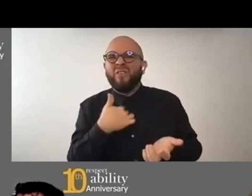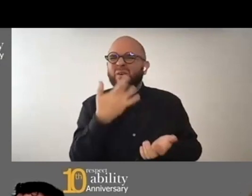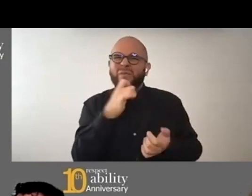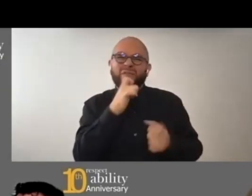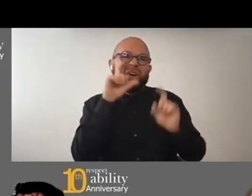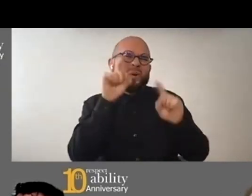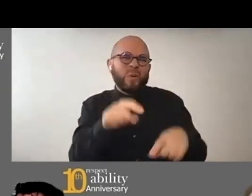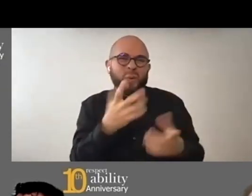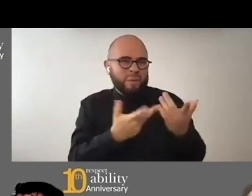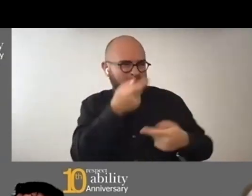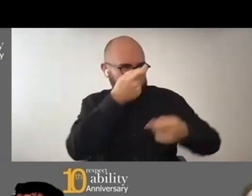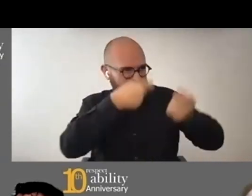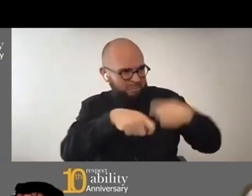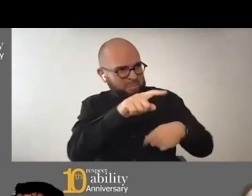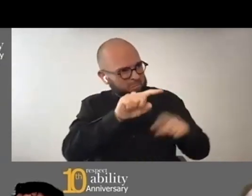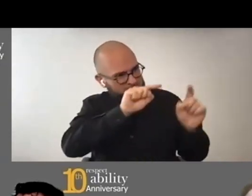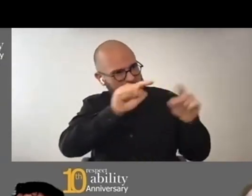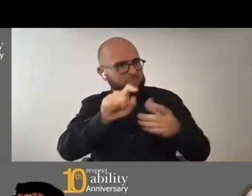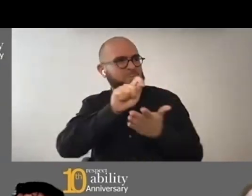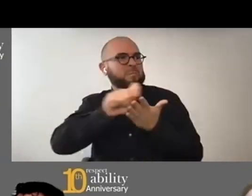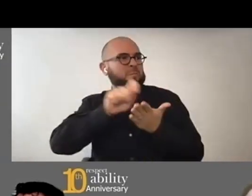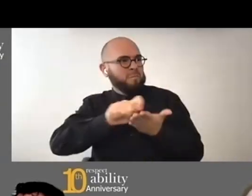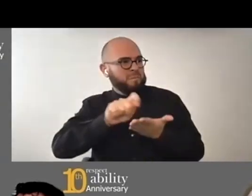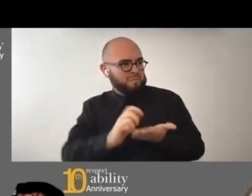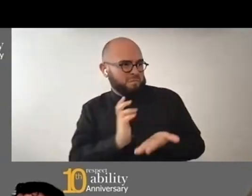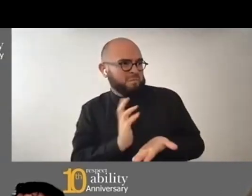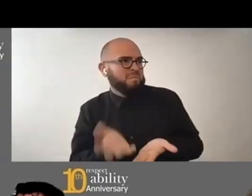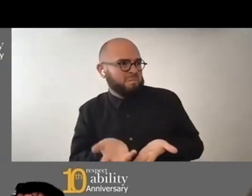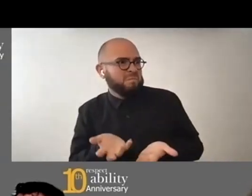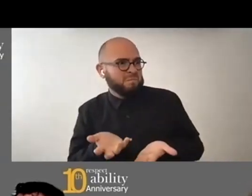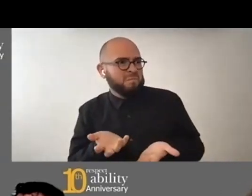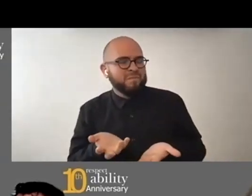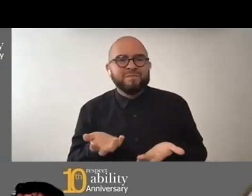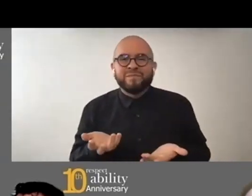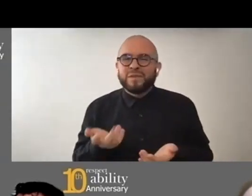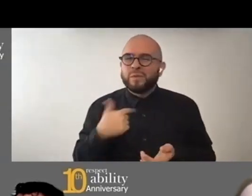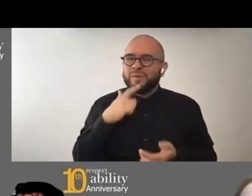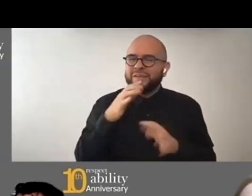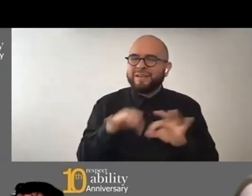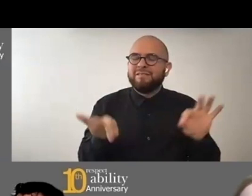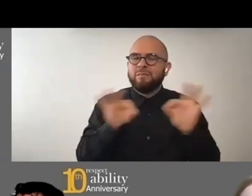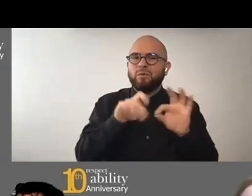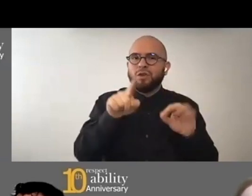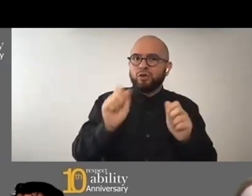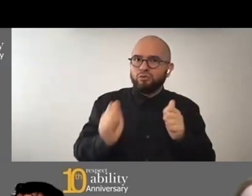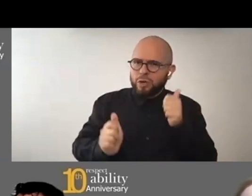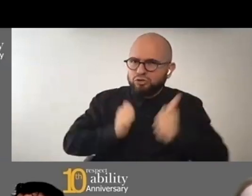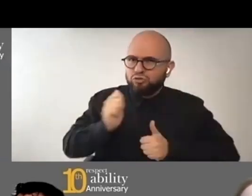So, I'll send her to take notes. So I think like really being assertive and proactive and,